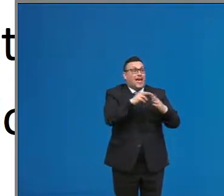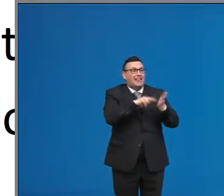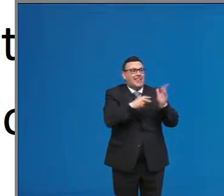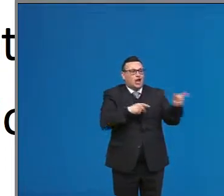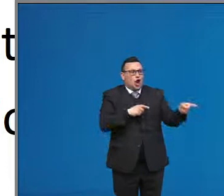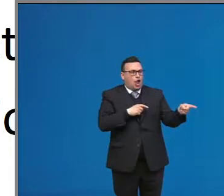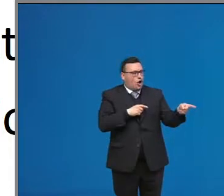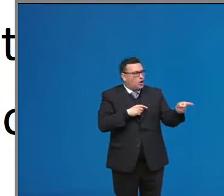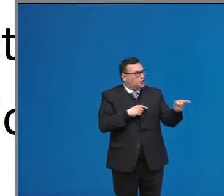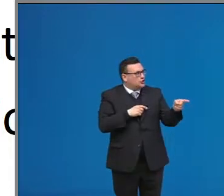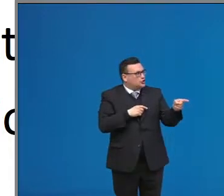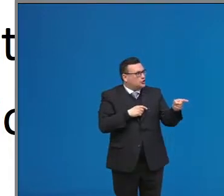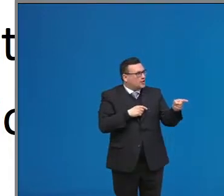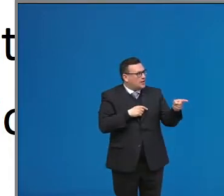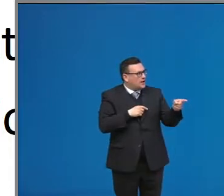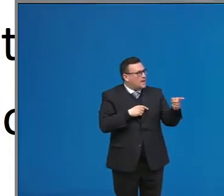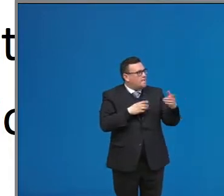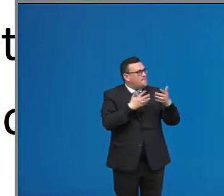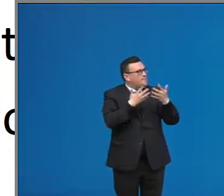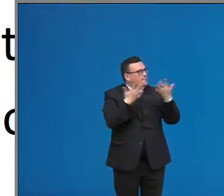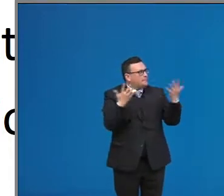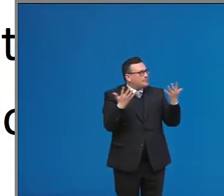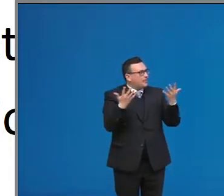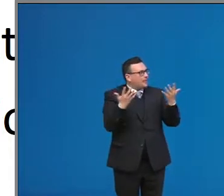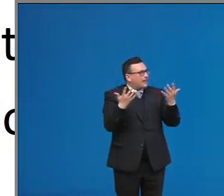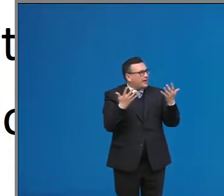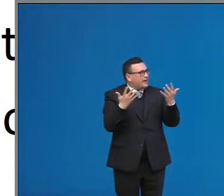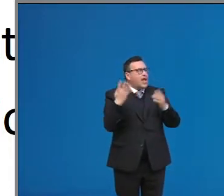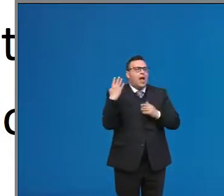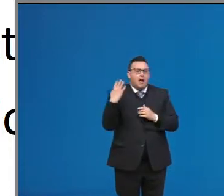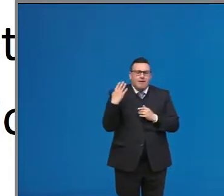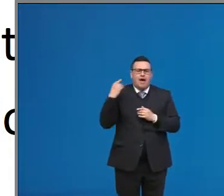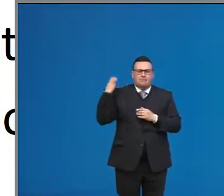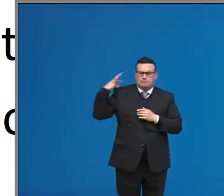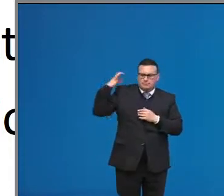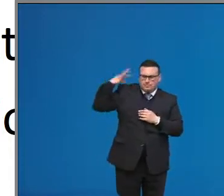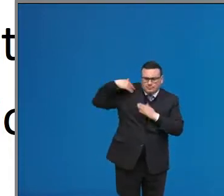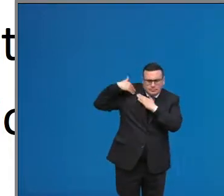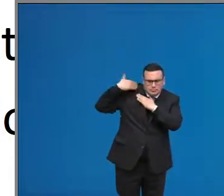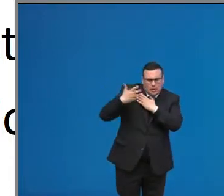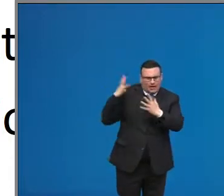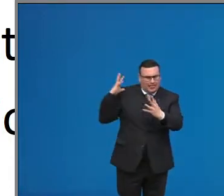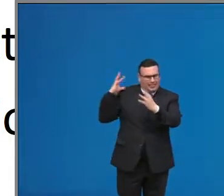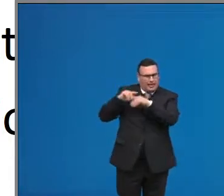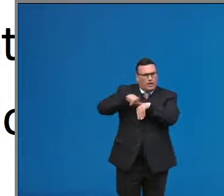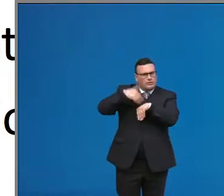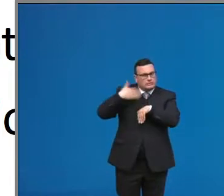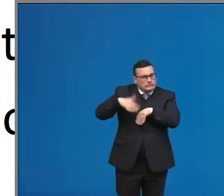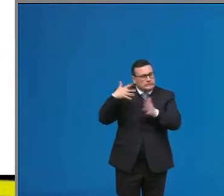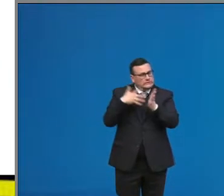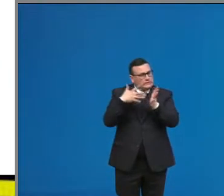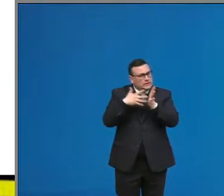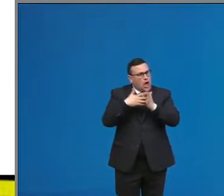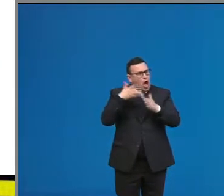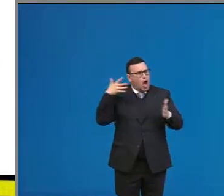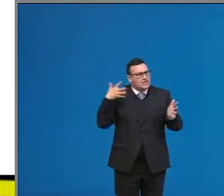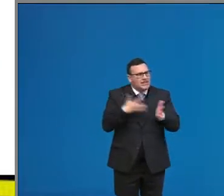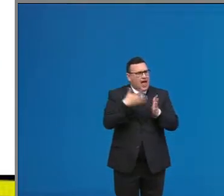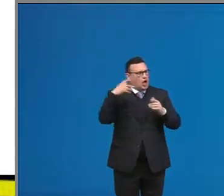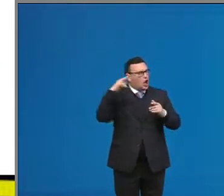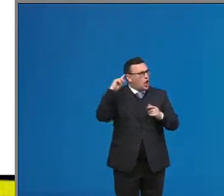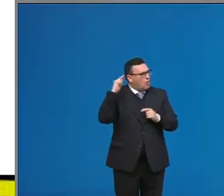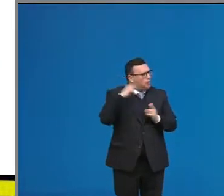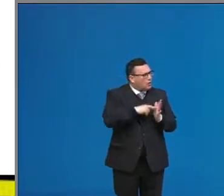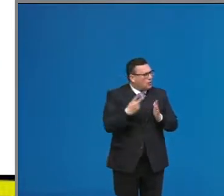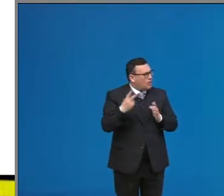is struggled to develop strong coordination and engage the user. The project